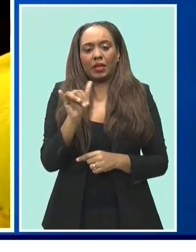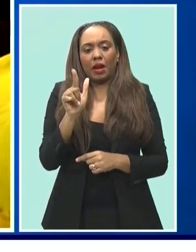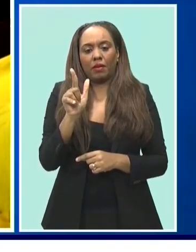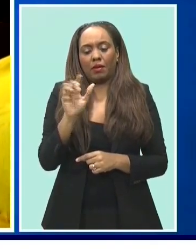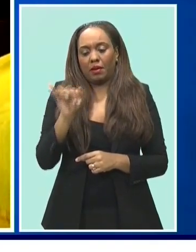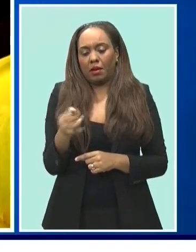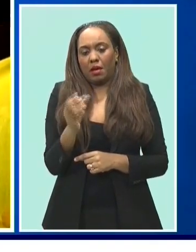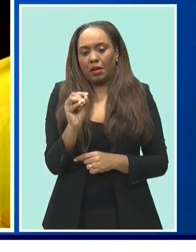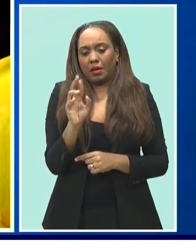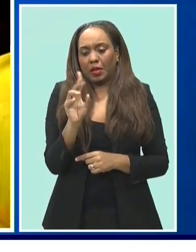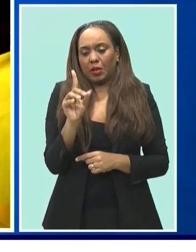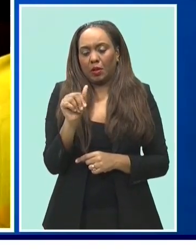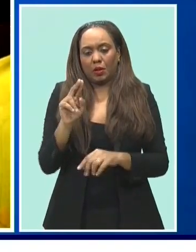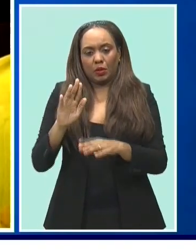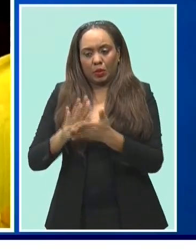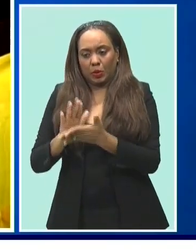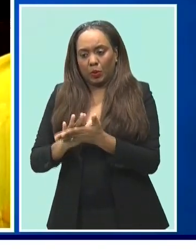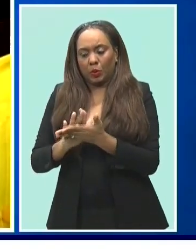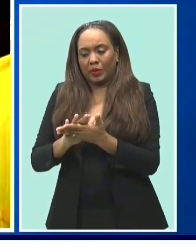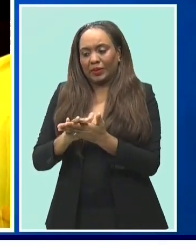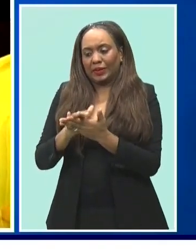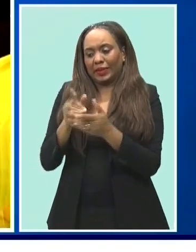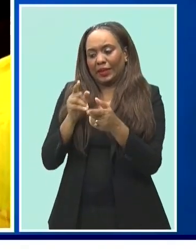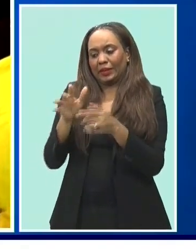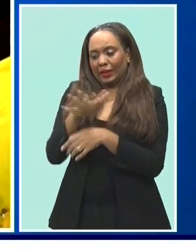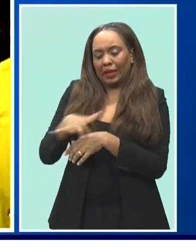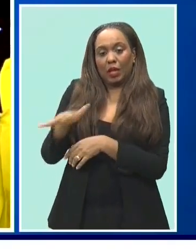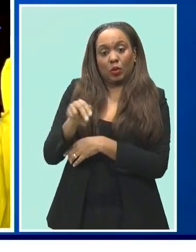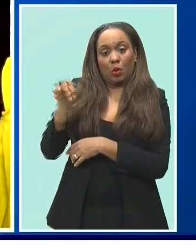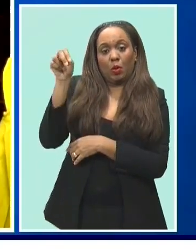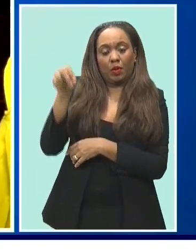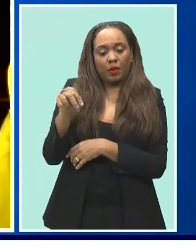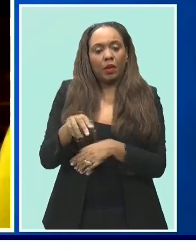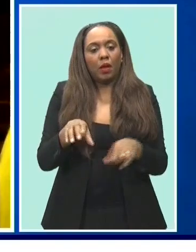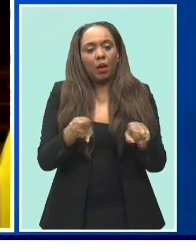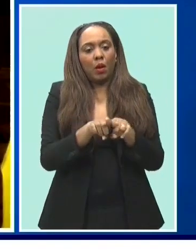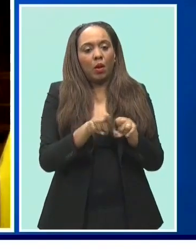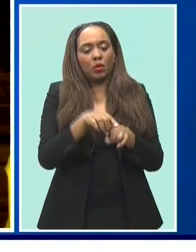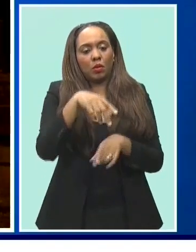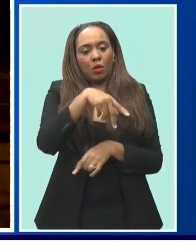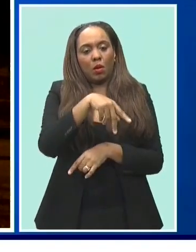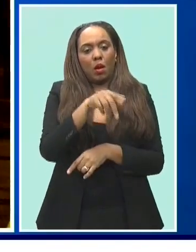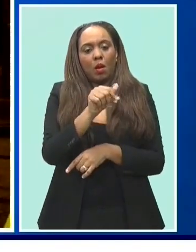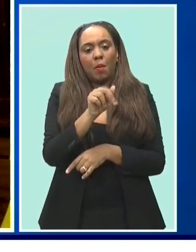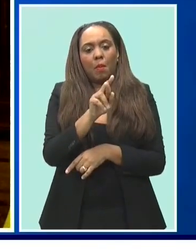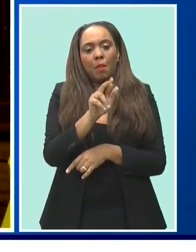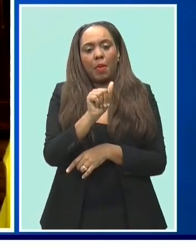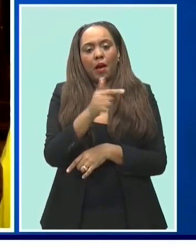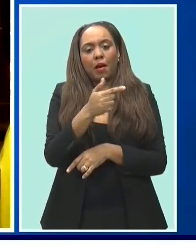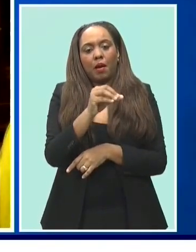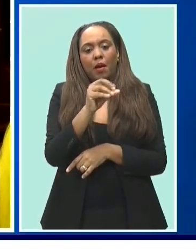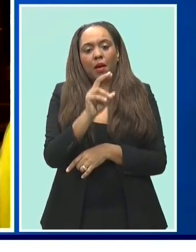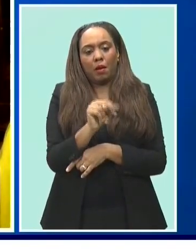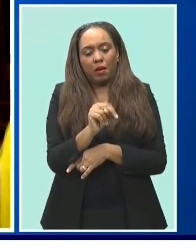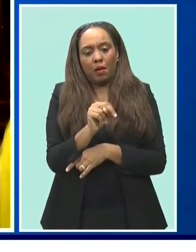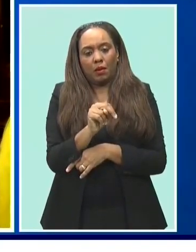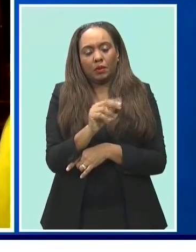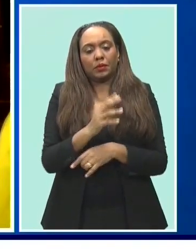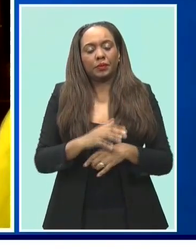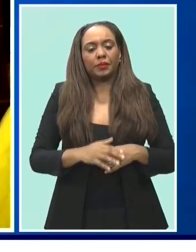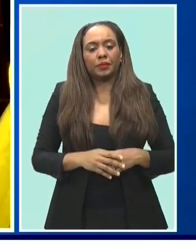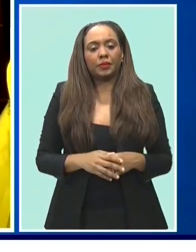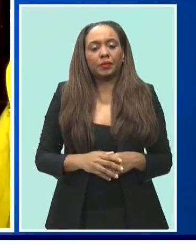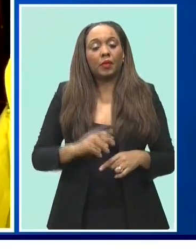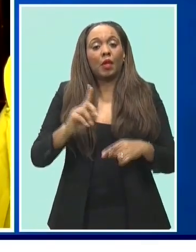and Paragon Base, and as well as St. Anne's Fort. Once the all clear was given for emergency